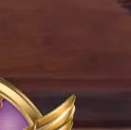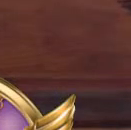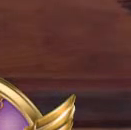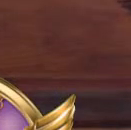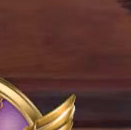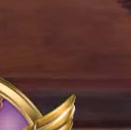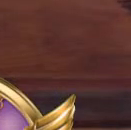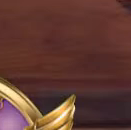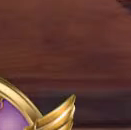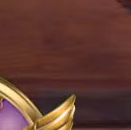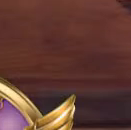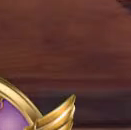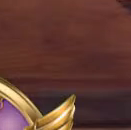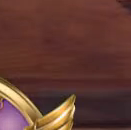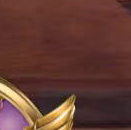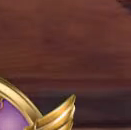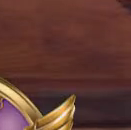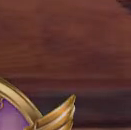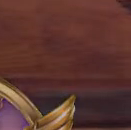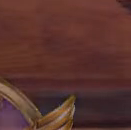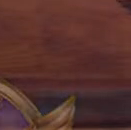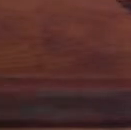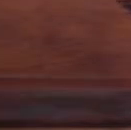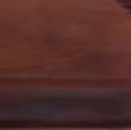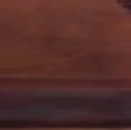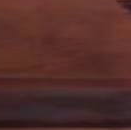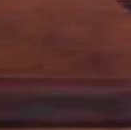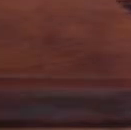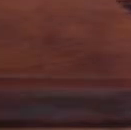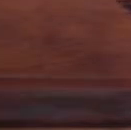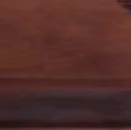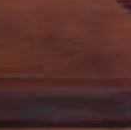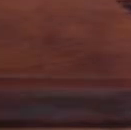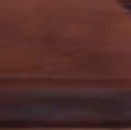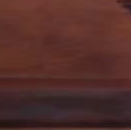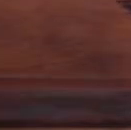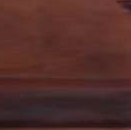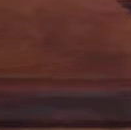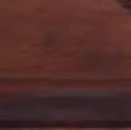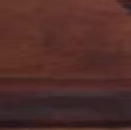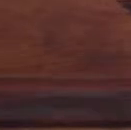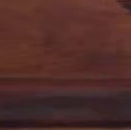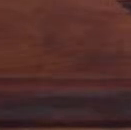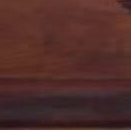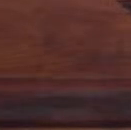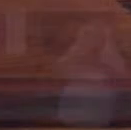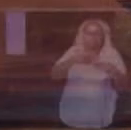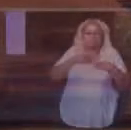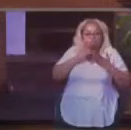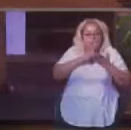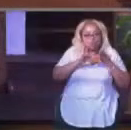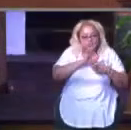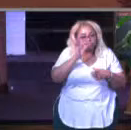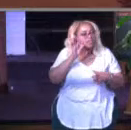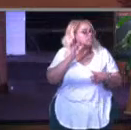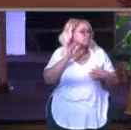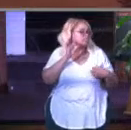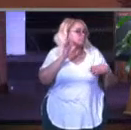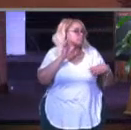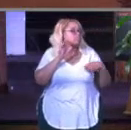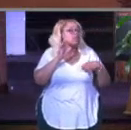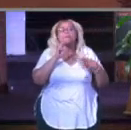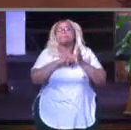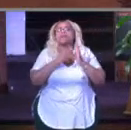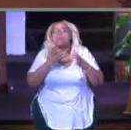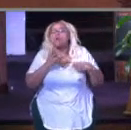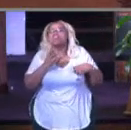can also mean to accept. Jesus tells the disciples to accept the Holy Spirit.